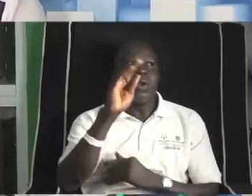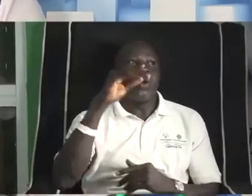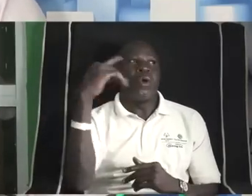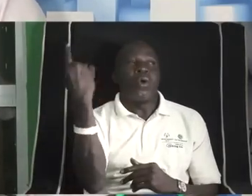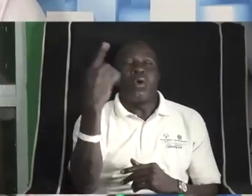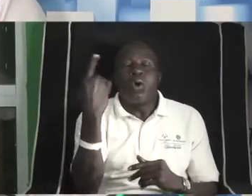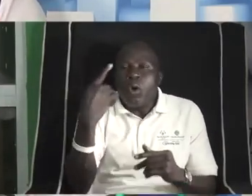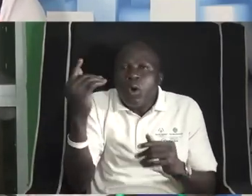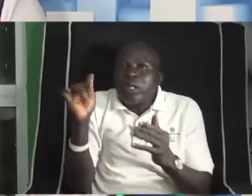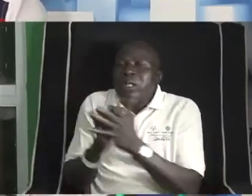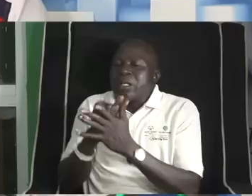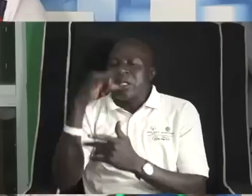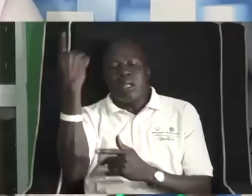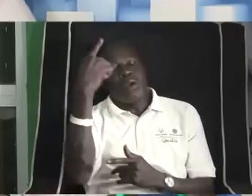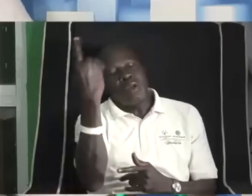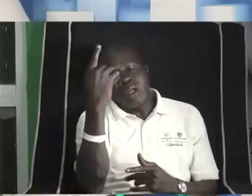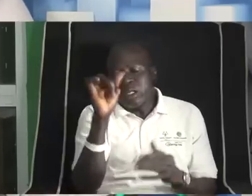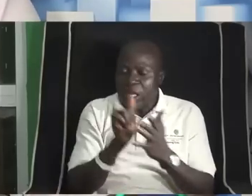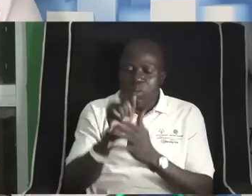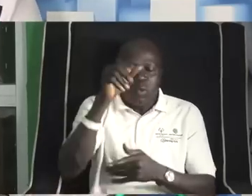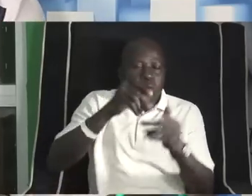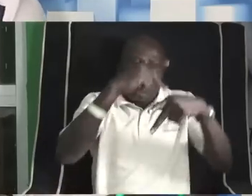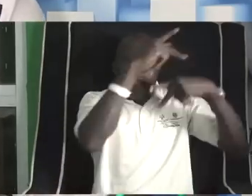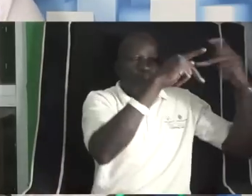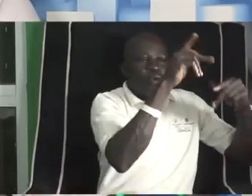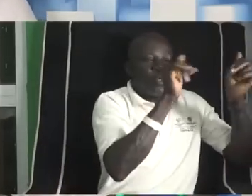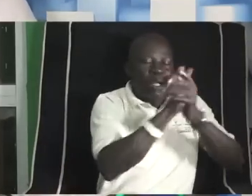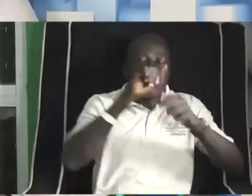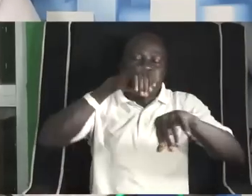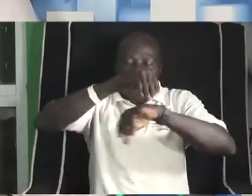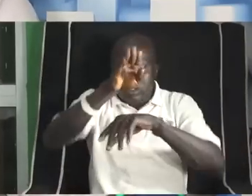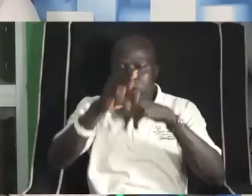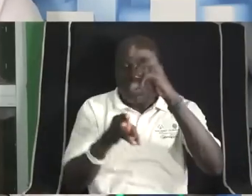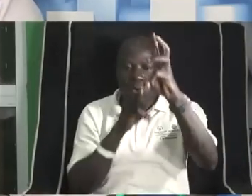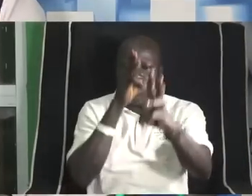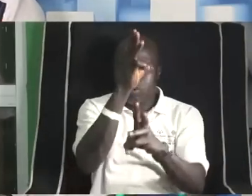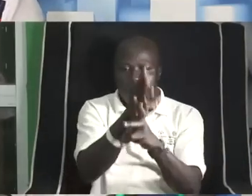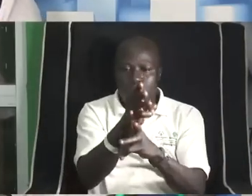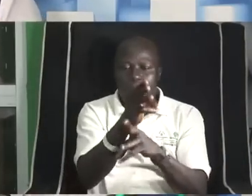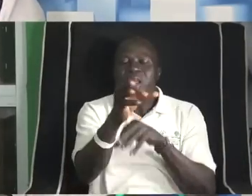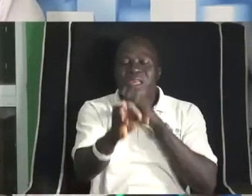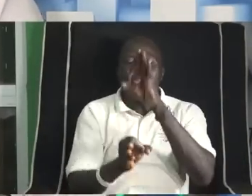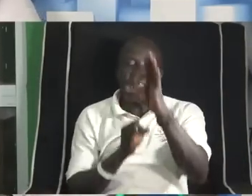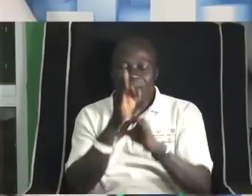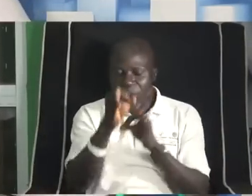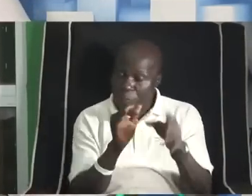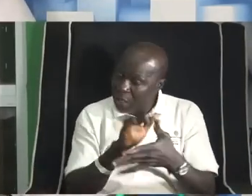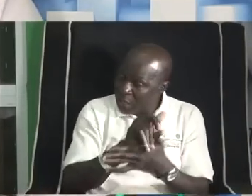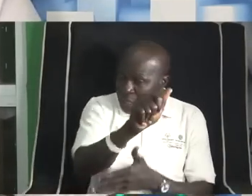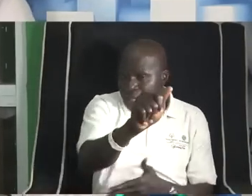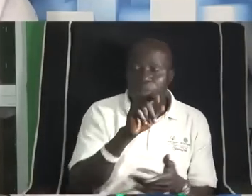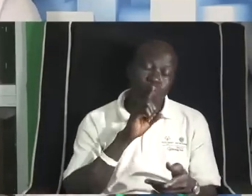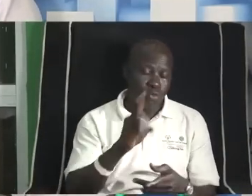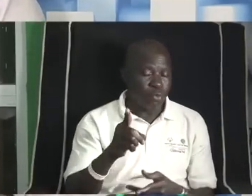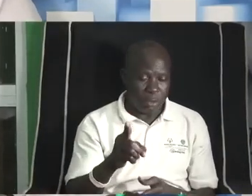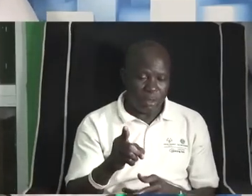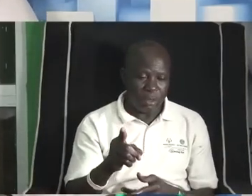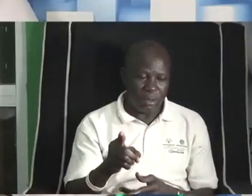of the apostles said to the whole world, if you believe